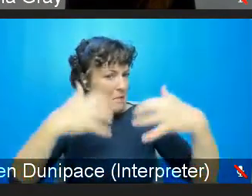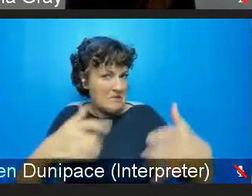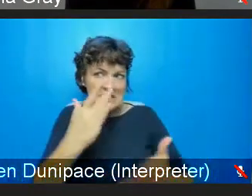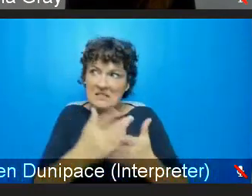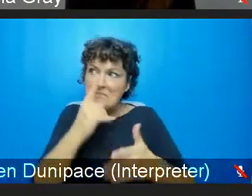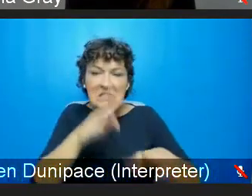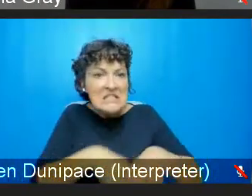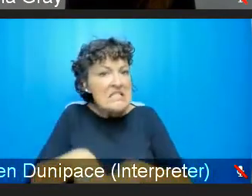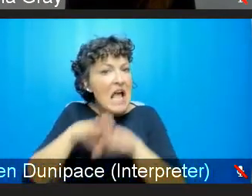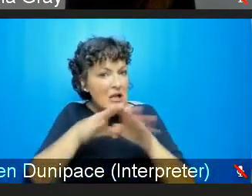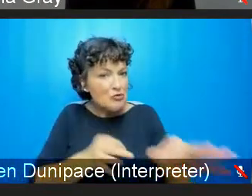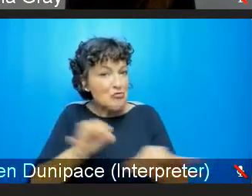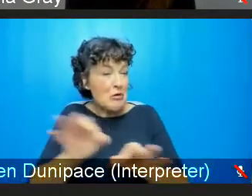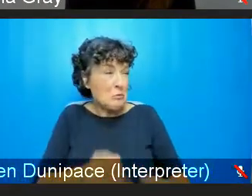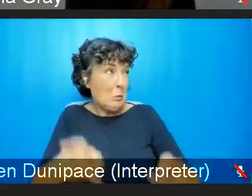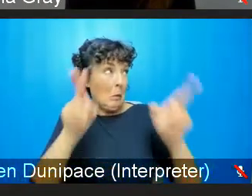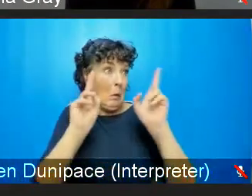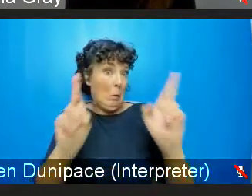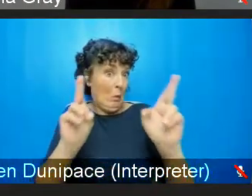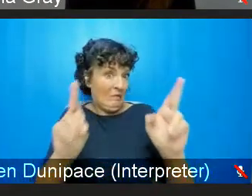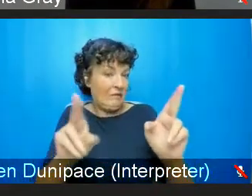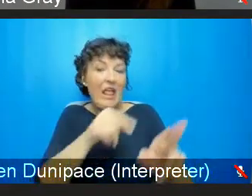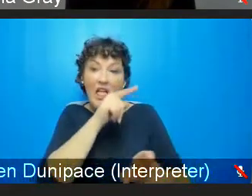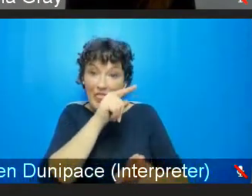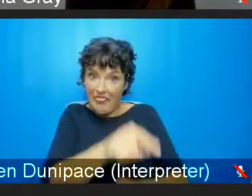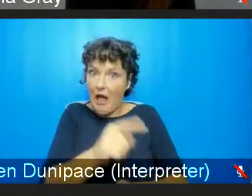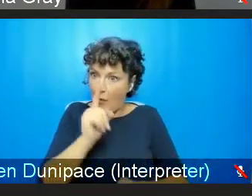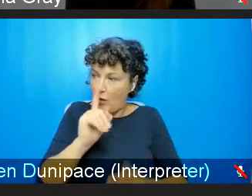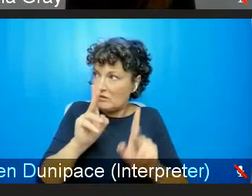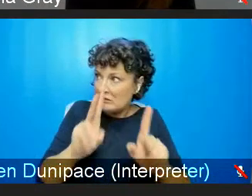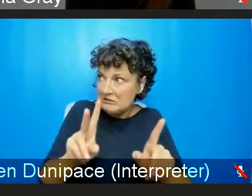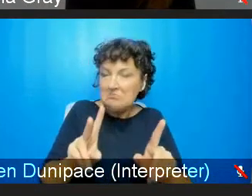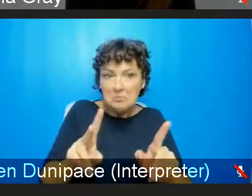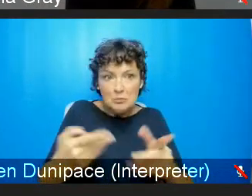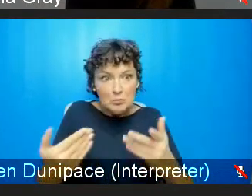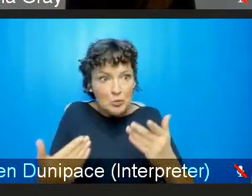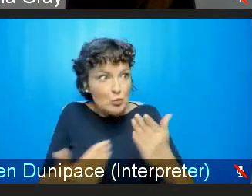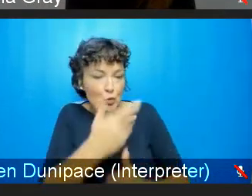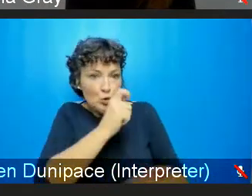So hopefully, you know, that will see some real movement in terms of, you know,